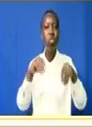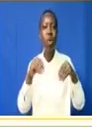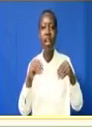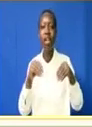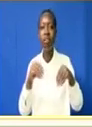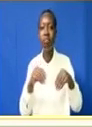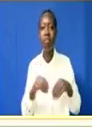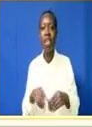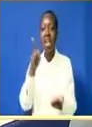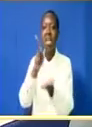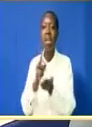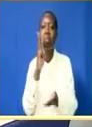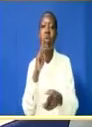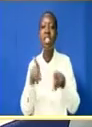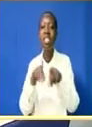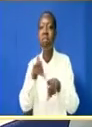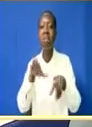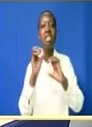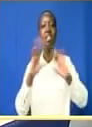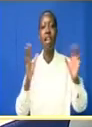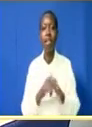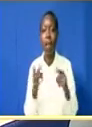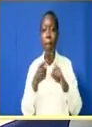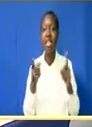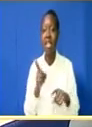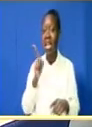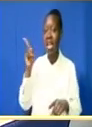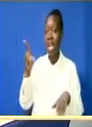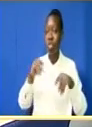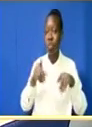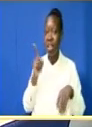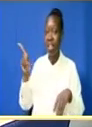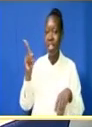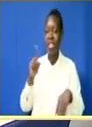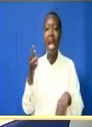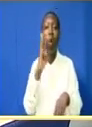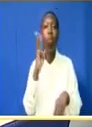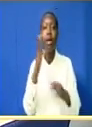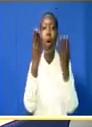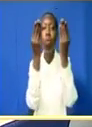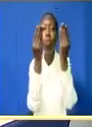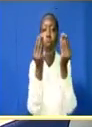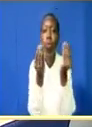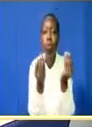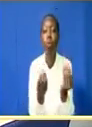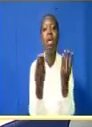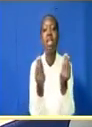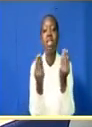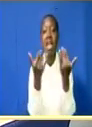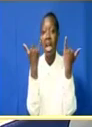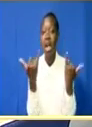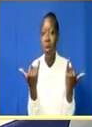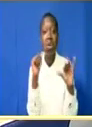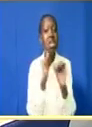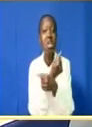find it's just going to be particles. You put them in your fingers, you do this, they just disintegrate and fall. Yeah. So it's not going to make any